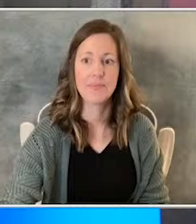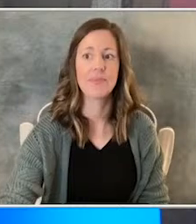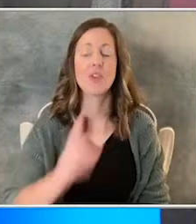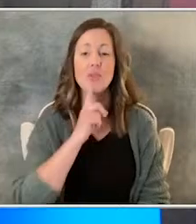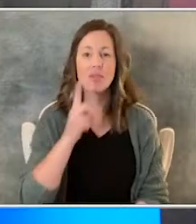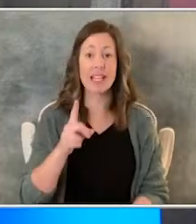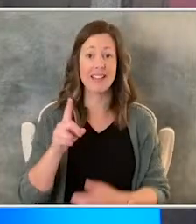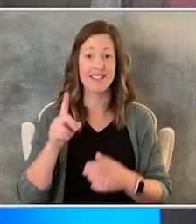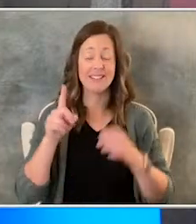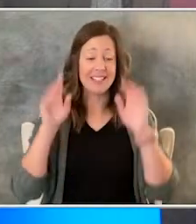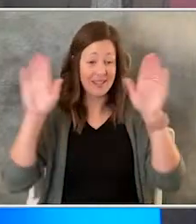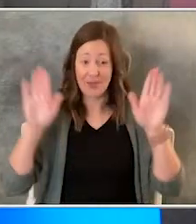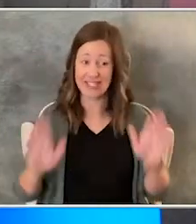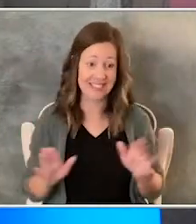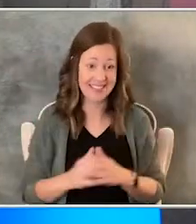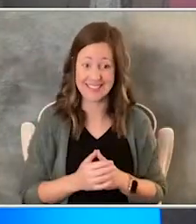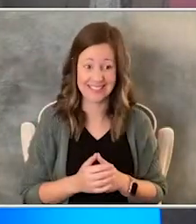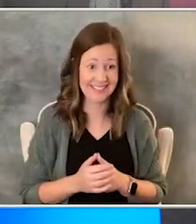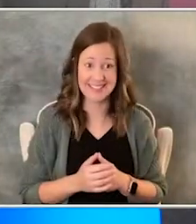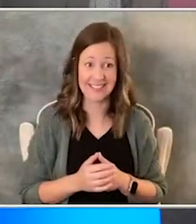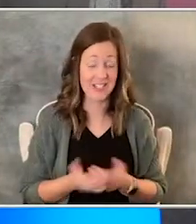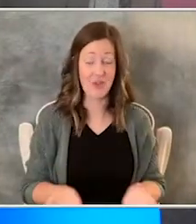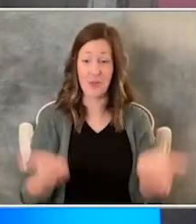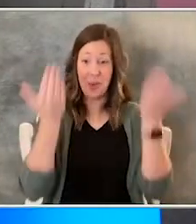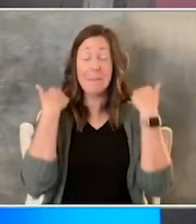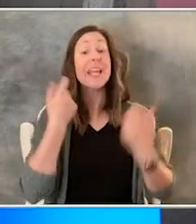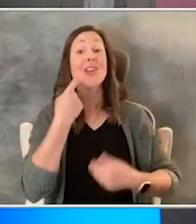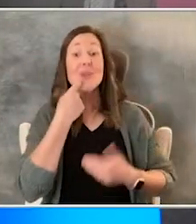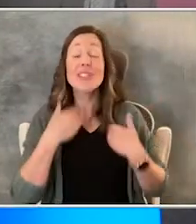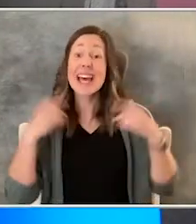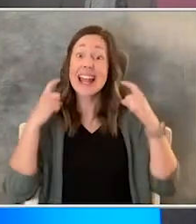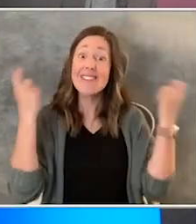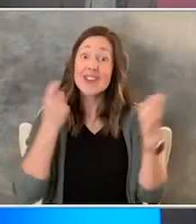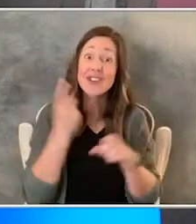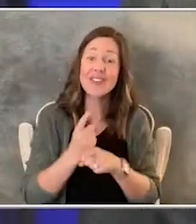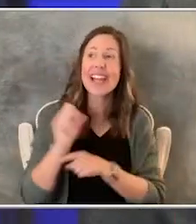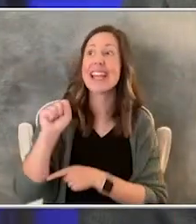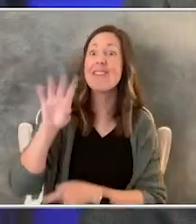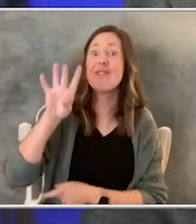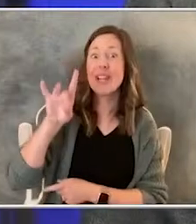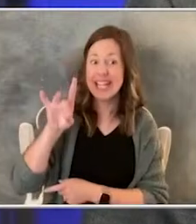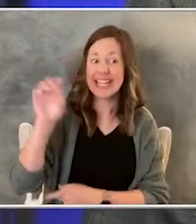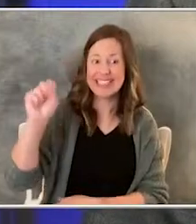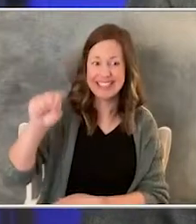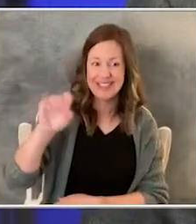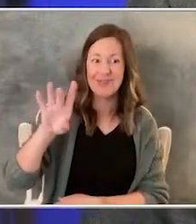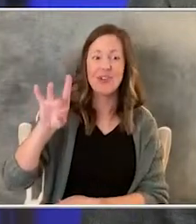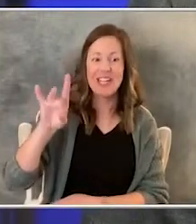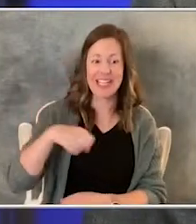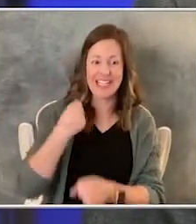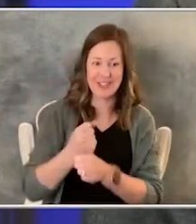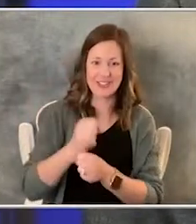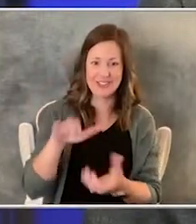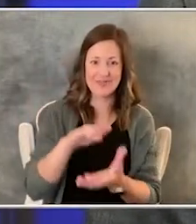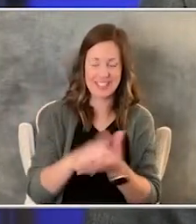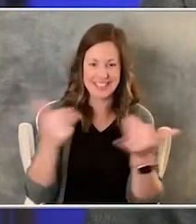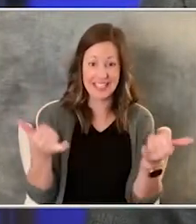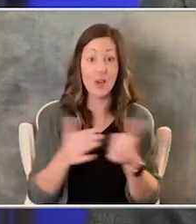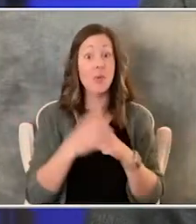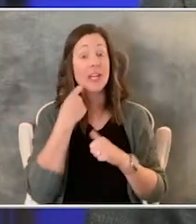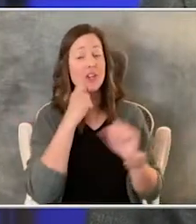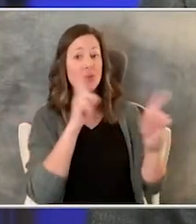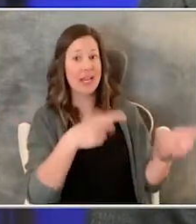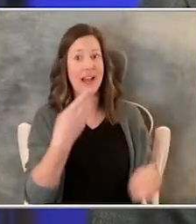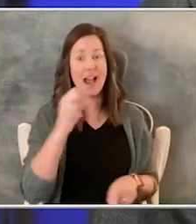patient does. So your grown kids have been motivated to go into medicine too? Yeah, I have 4 kids, and they all went into it, Oh, so a wow. little bit strange. Are they all